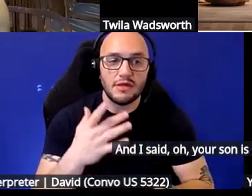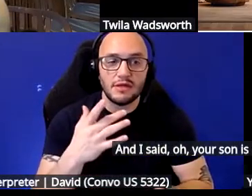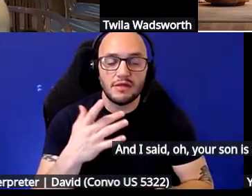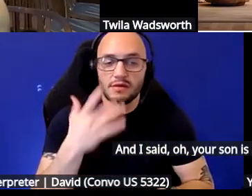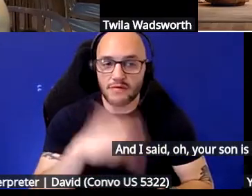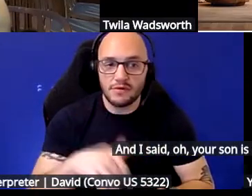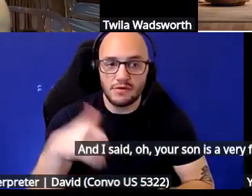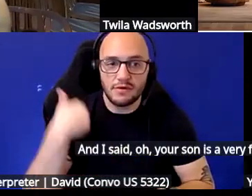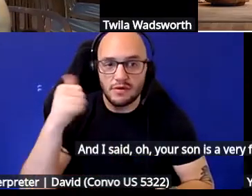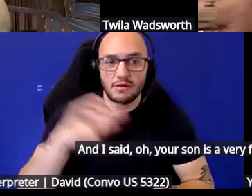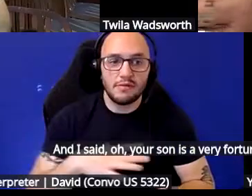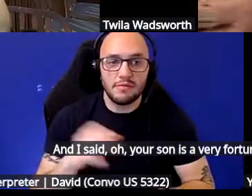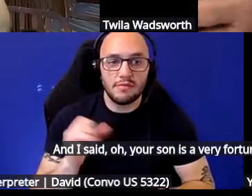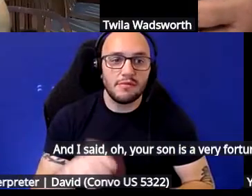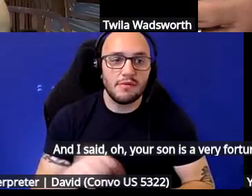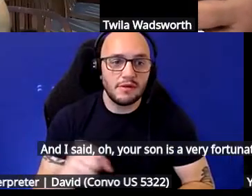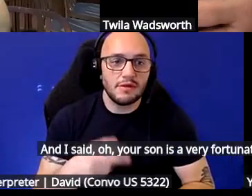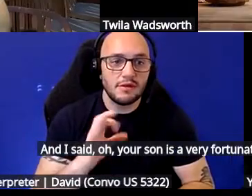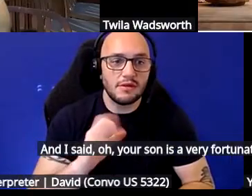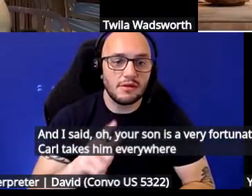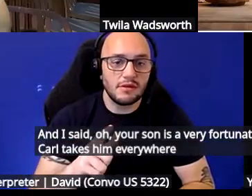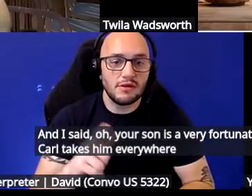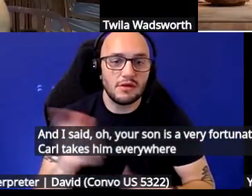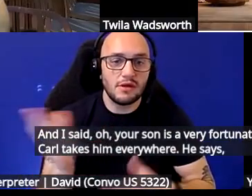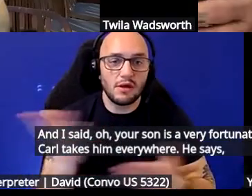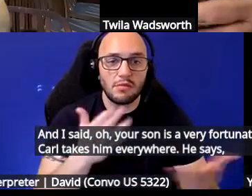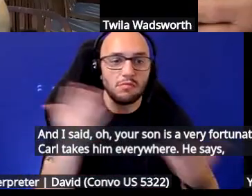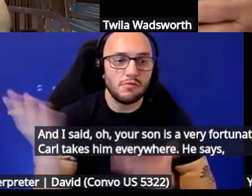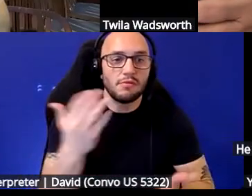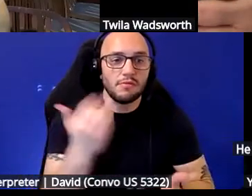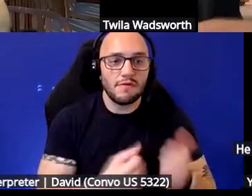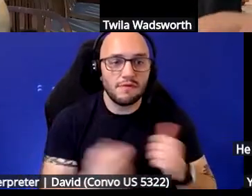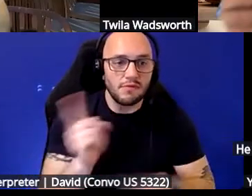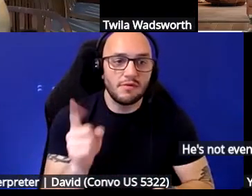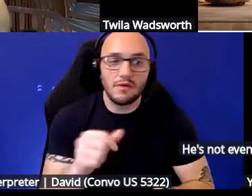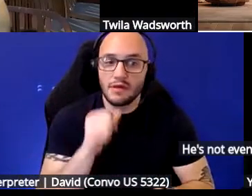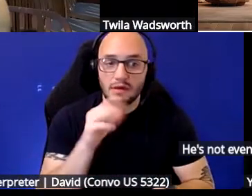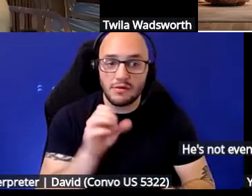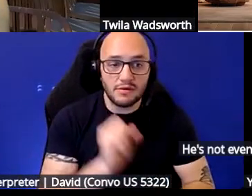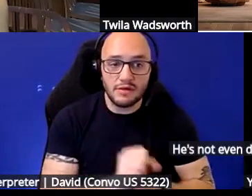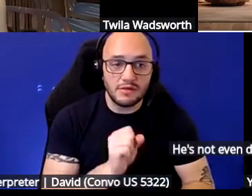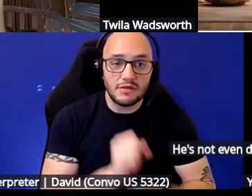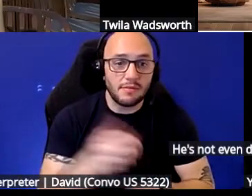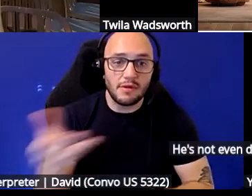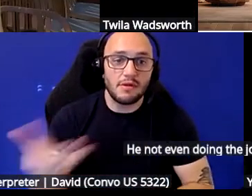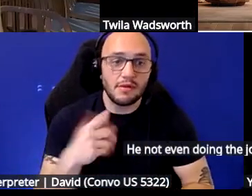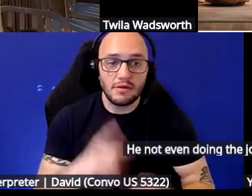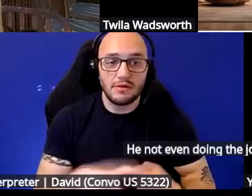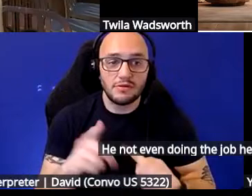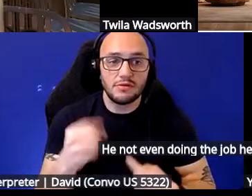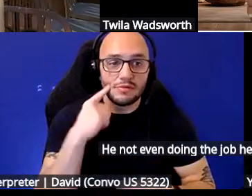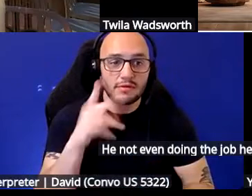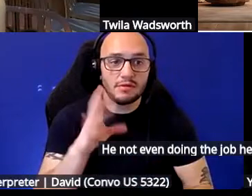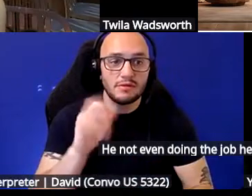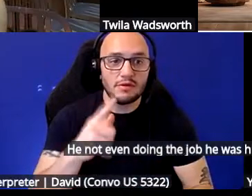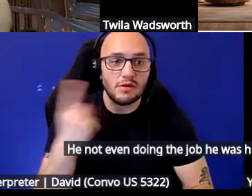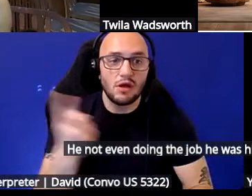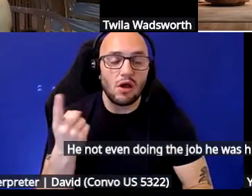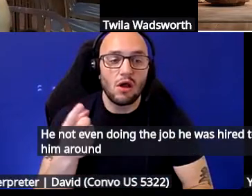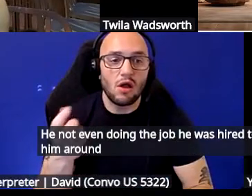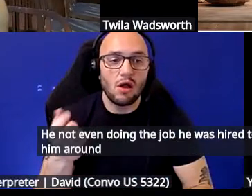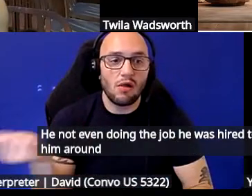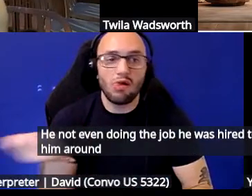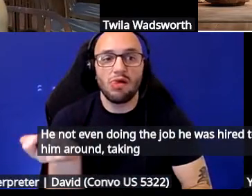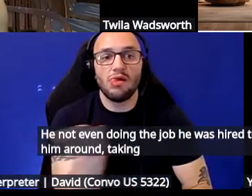man." He goes, "Yeah." He says, "Carl takes him everywhere." He says, "He's not even doing the job he was hired to do because Carl's always dragging him around,